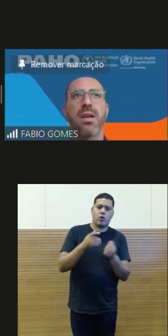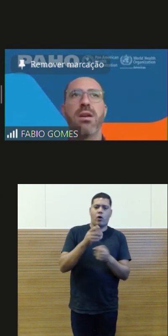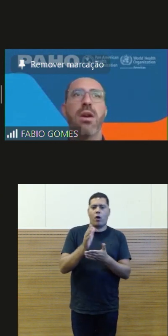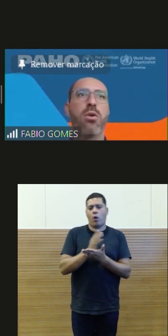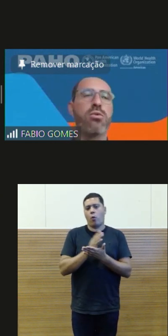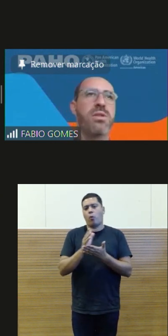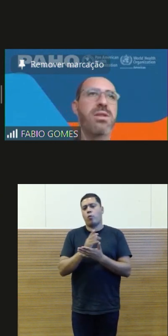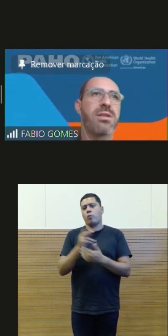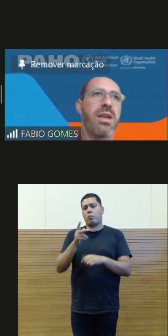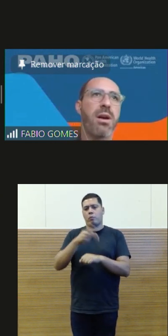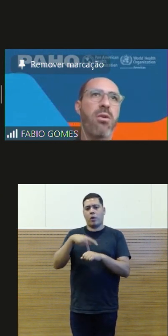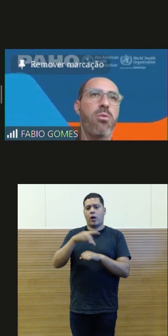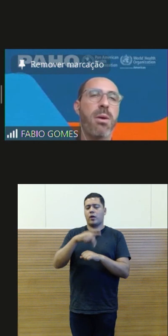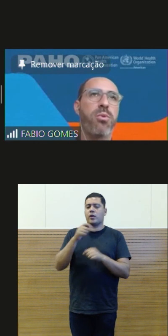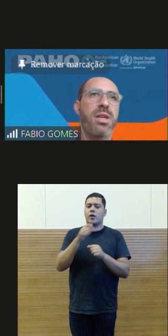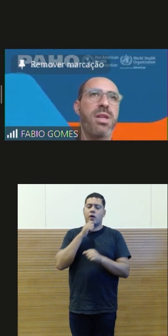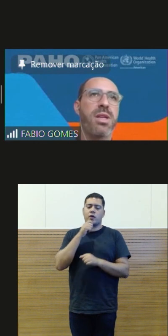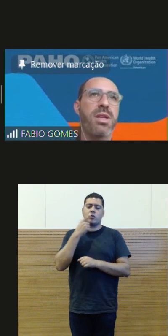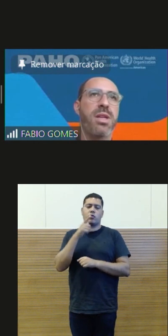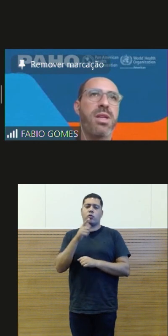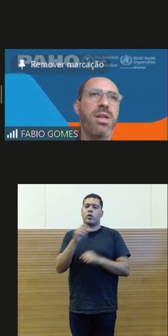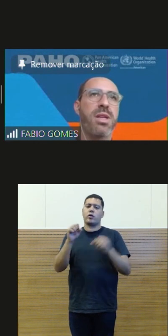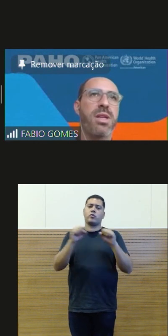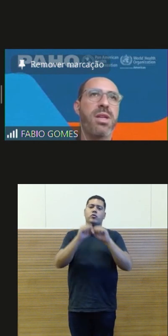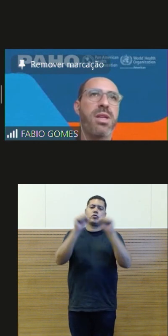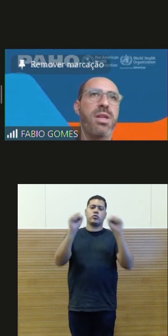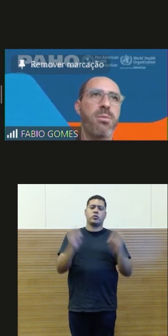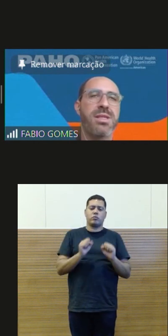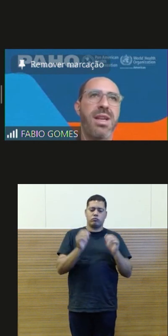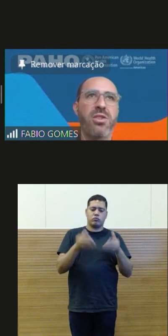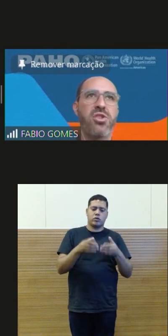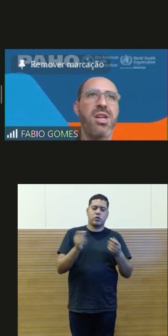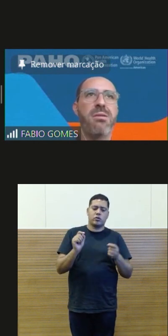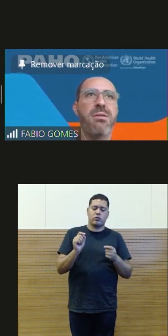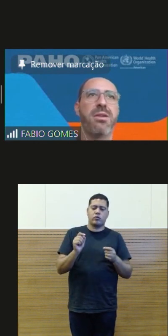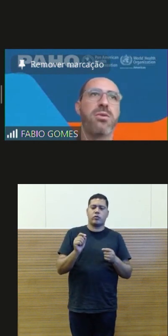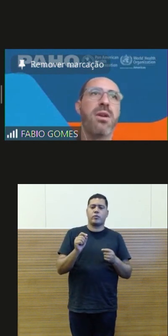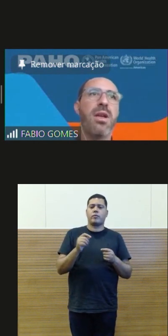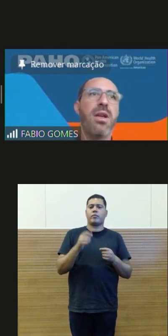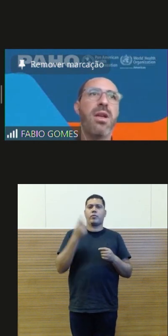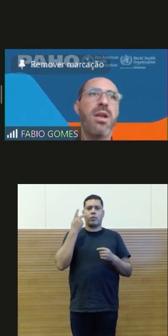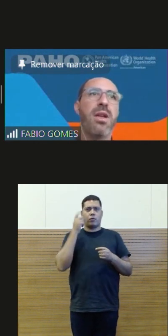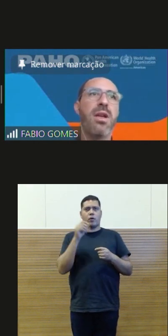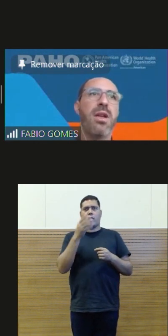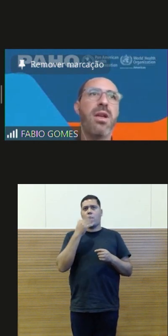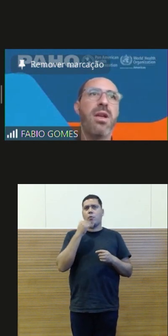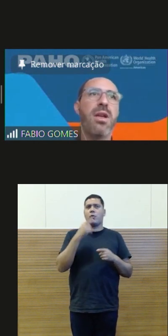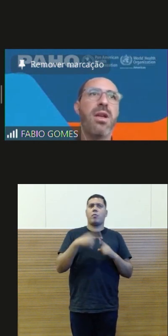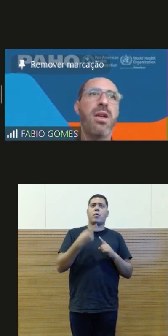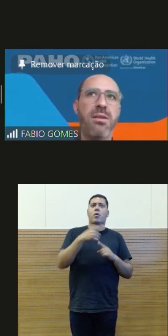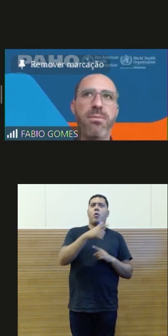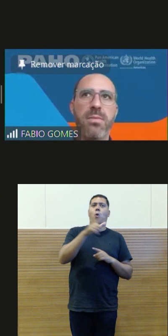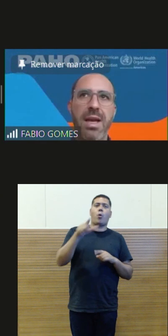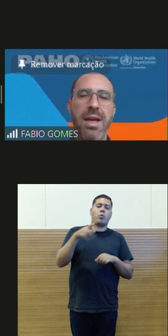insisted some countries still don't have a system or a specific policy towards regulating